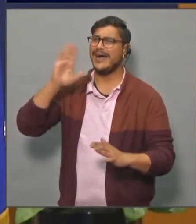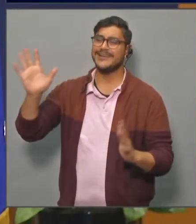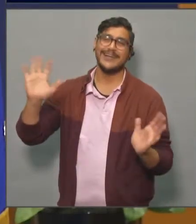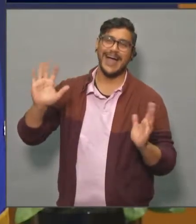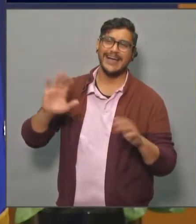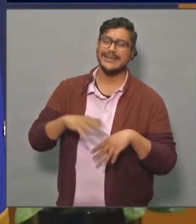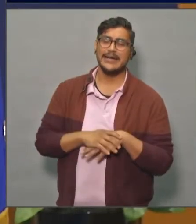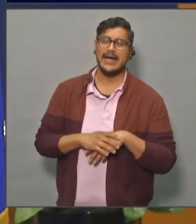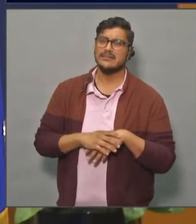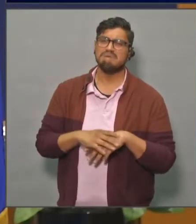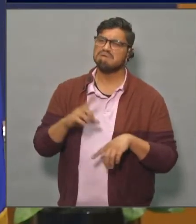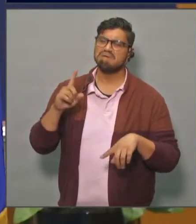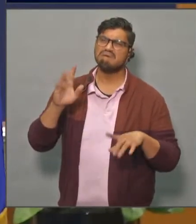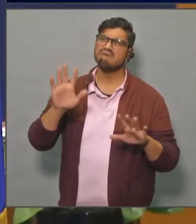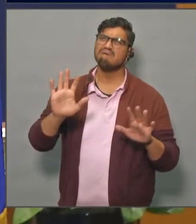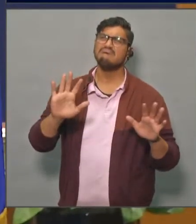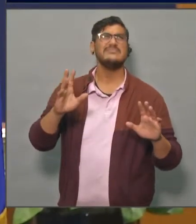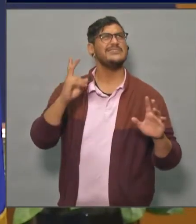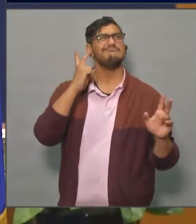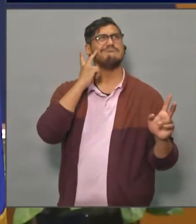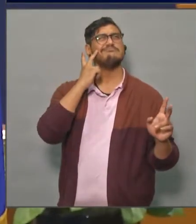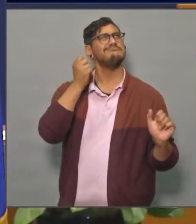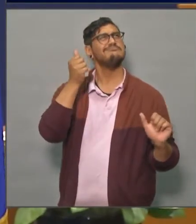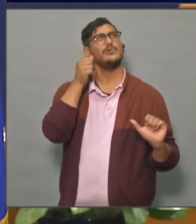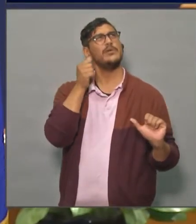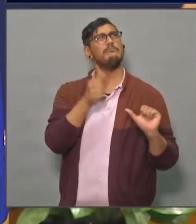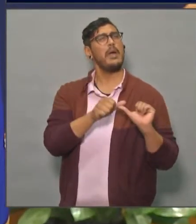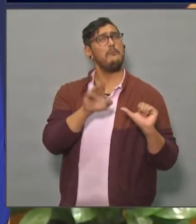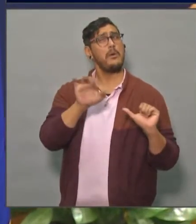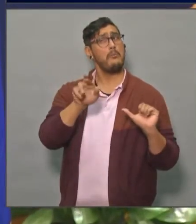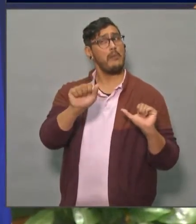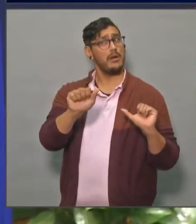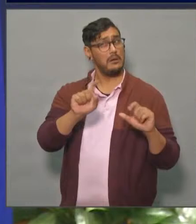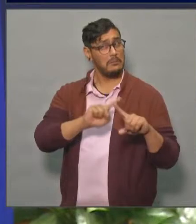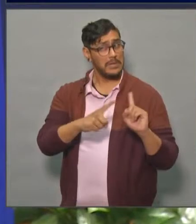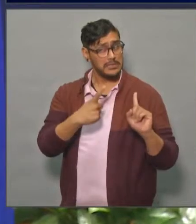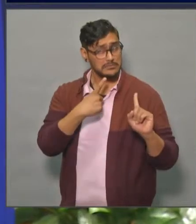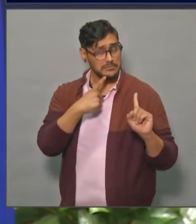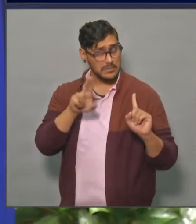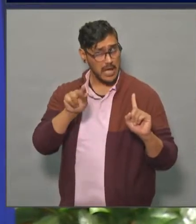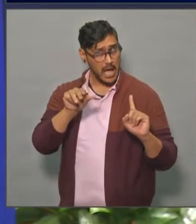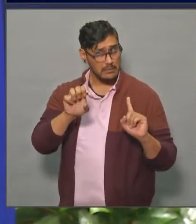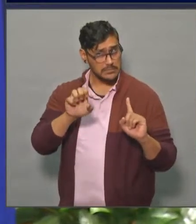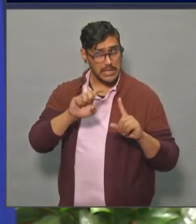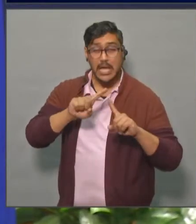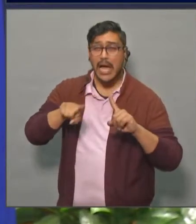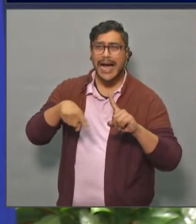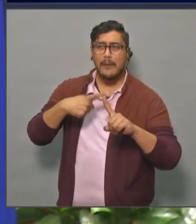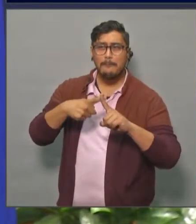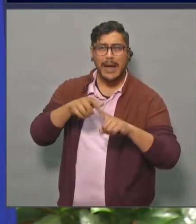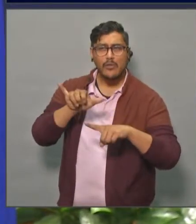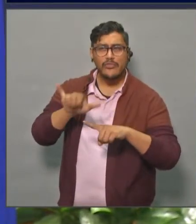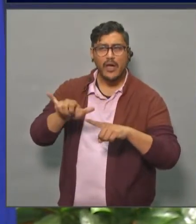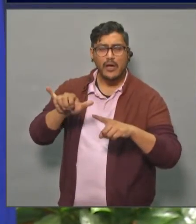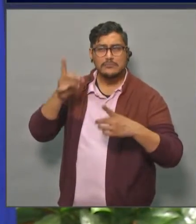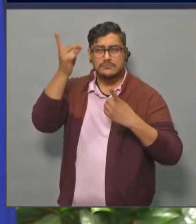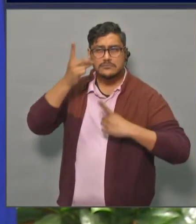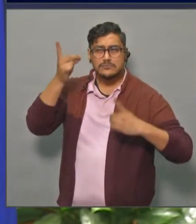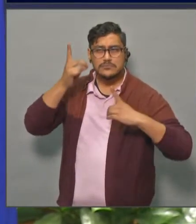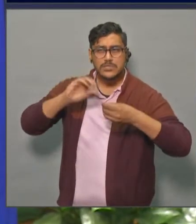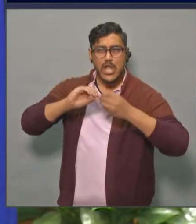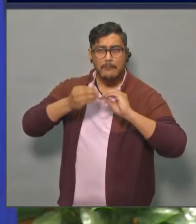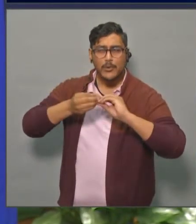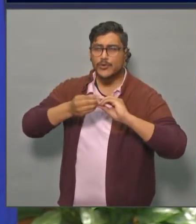Hi there. I can't remember, Barbara, but I think you said you were going to give us an update today on the inflammatory syndrome numbers. Sorry if